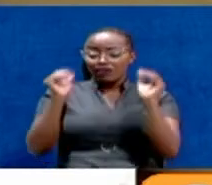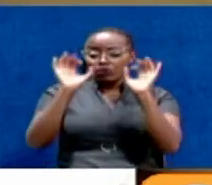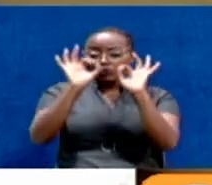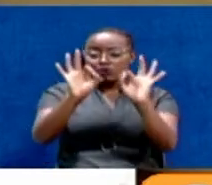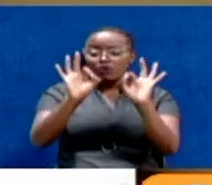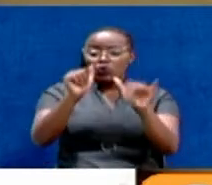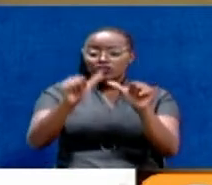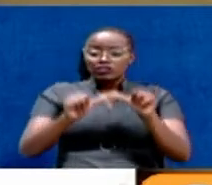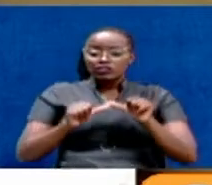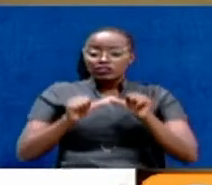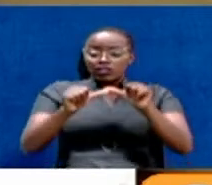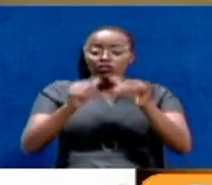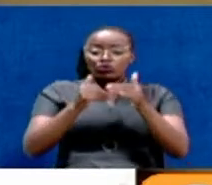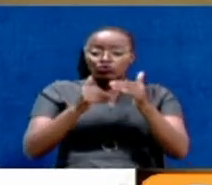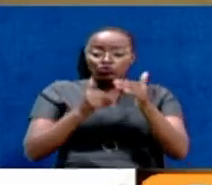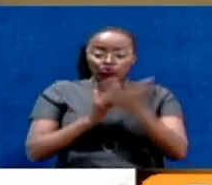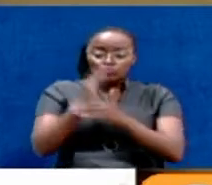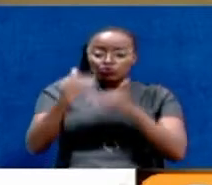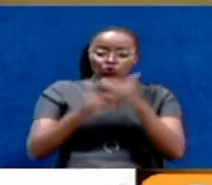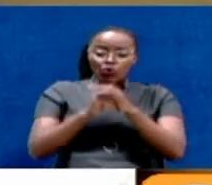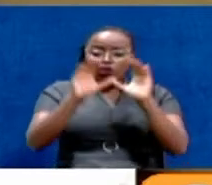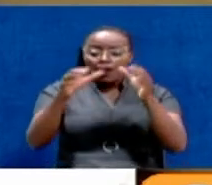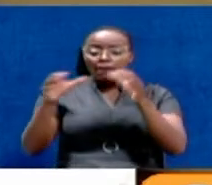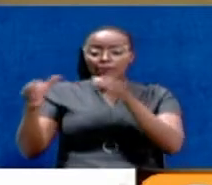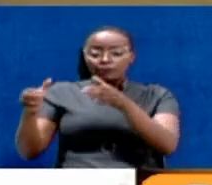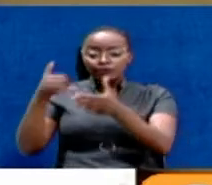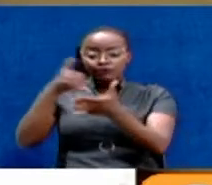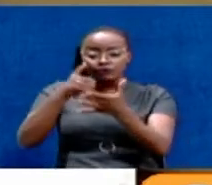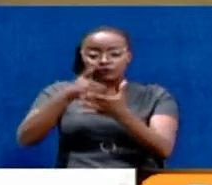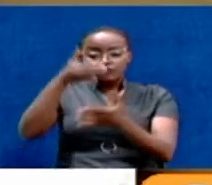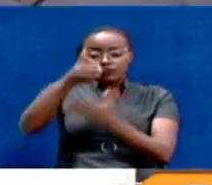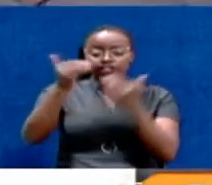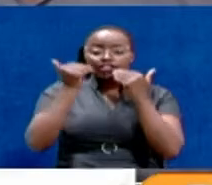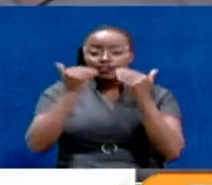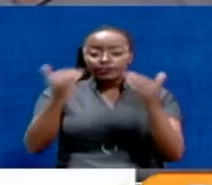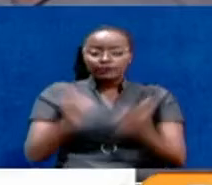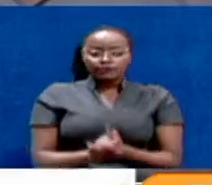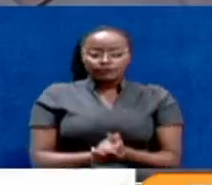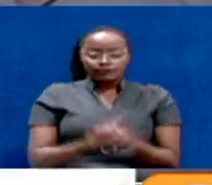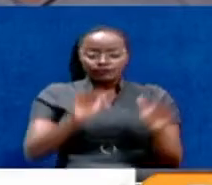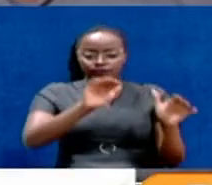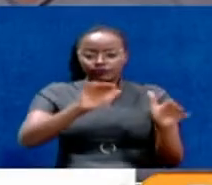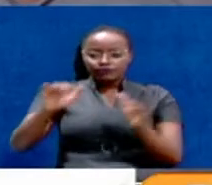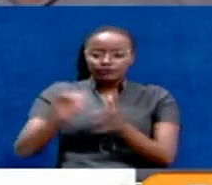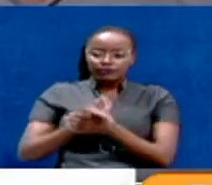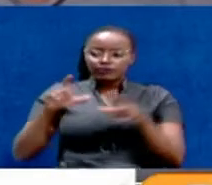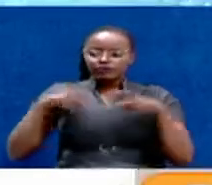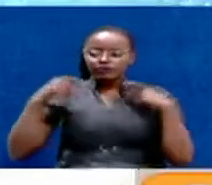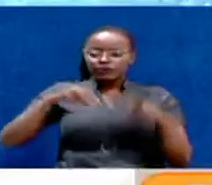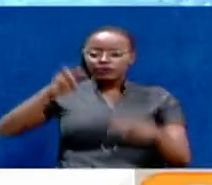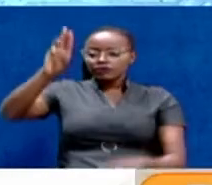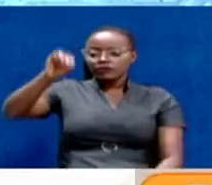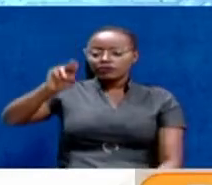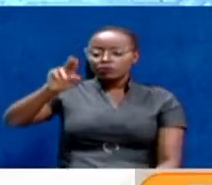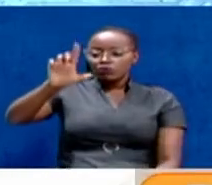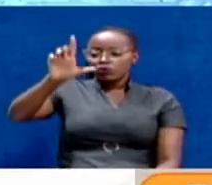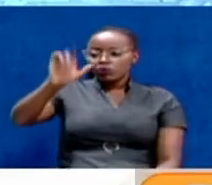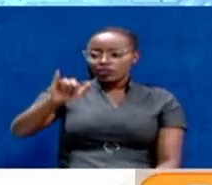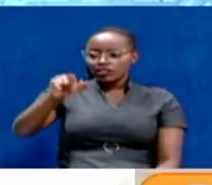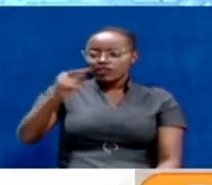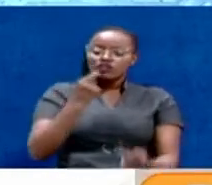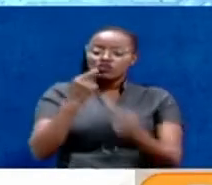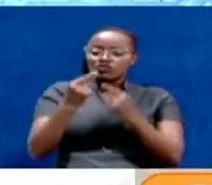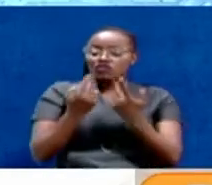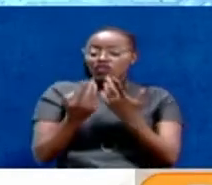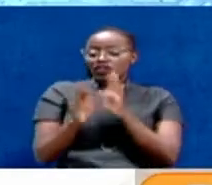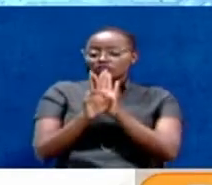which is sustained by all parties which are involved in the chain. Thank you. All right, so let's bring in Reverend Moses Muli. He speaks on